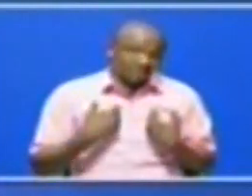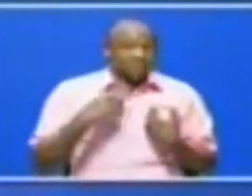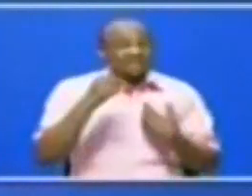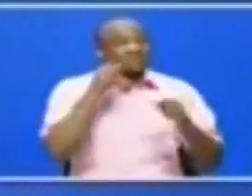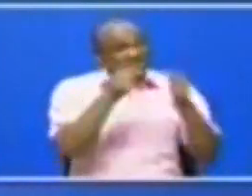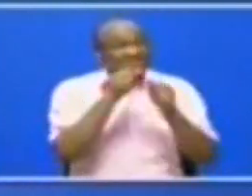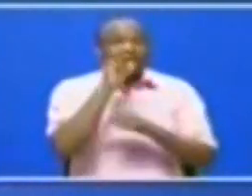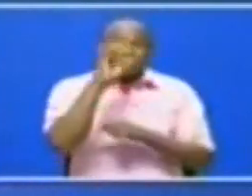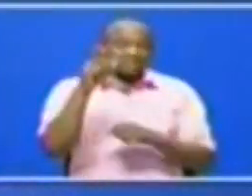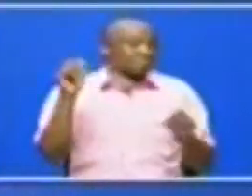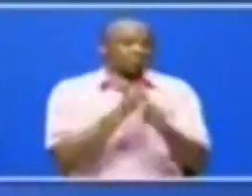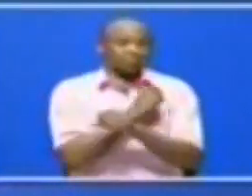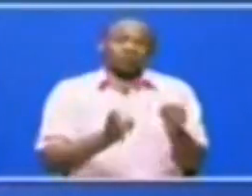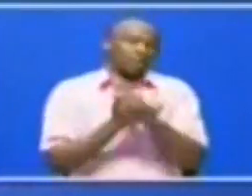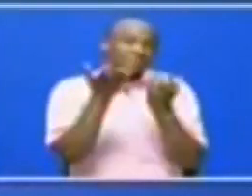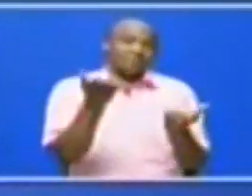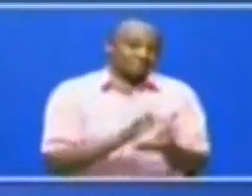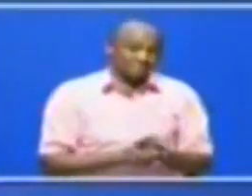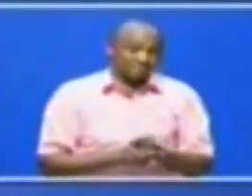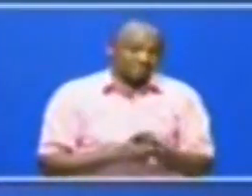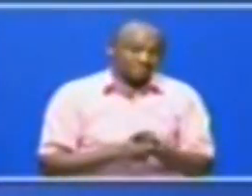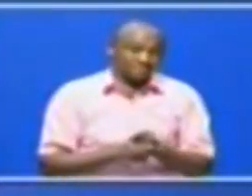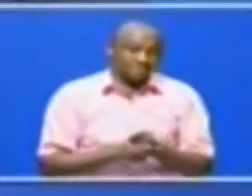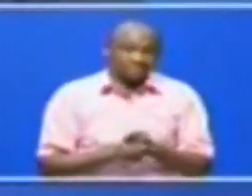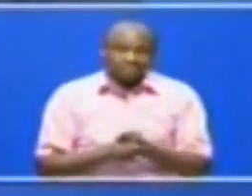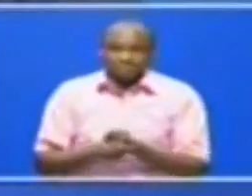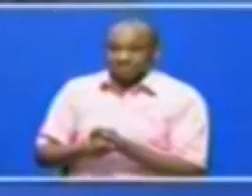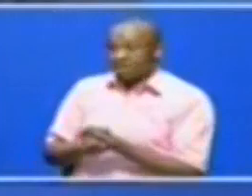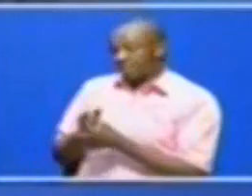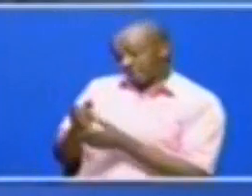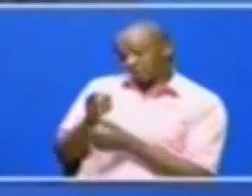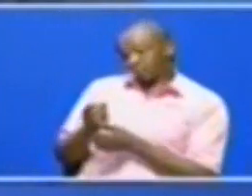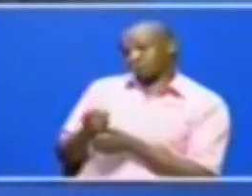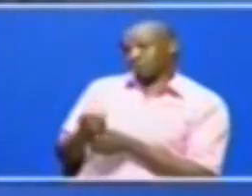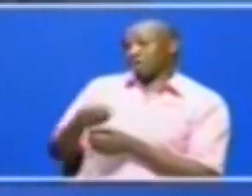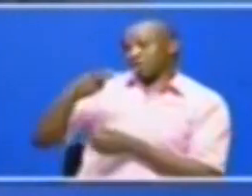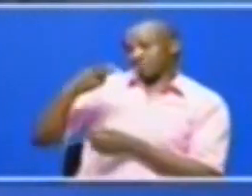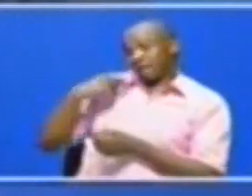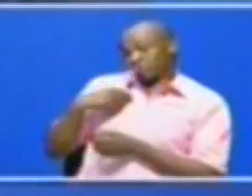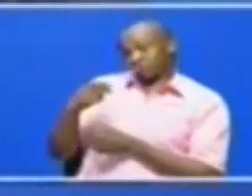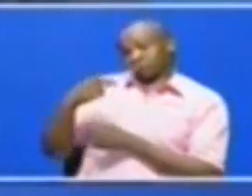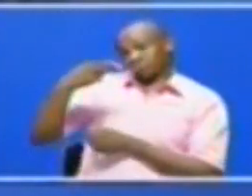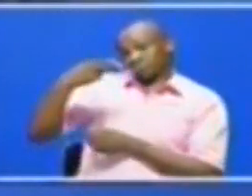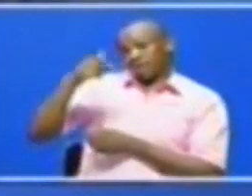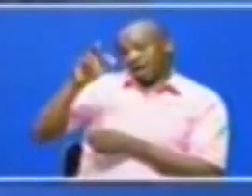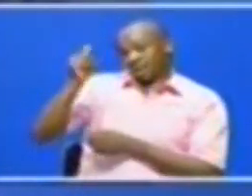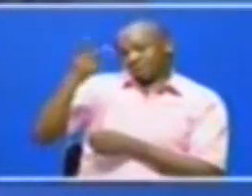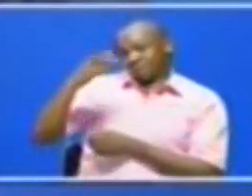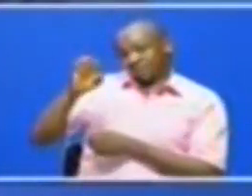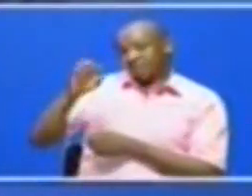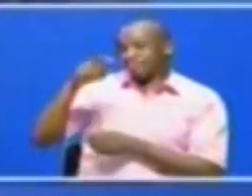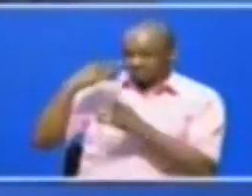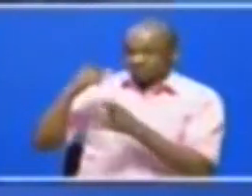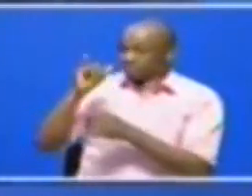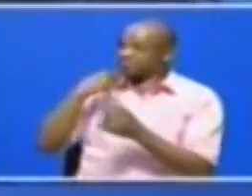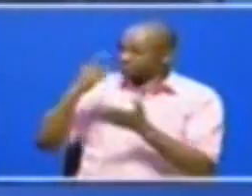IEBC is not going to deliver that for NASA. Harvey, immediately after the ruling, we had a briefing from the IEBC chair, that is Wafula Chebukati,